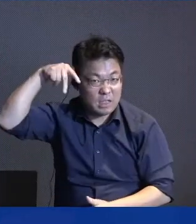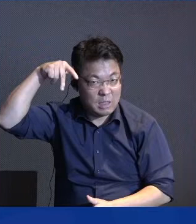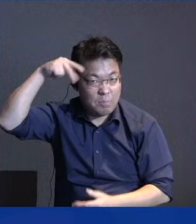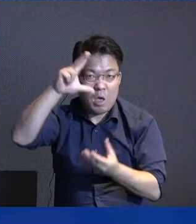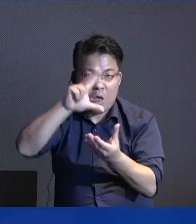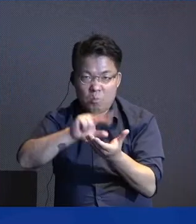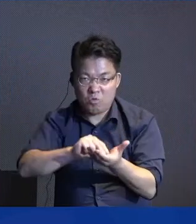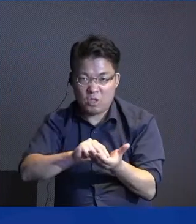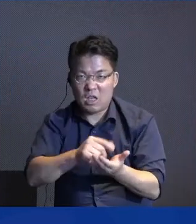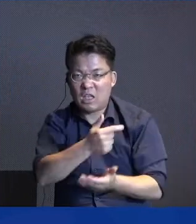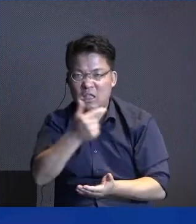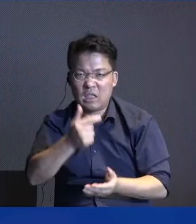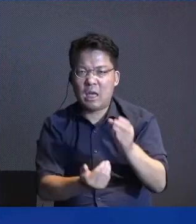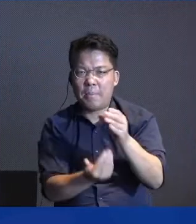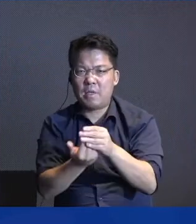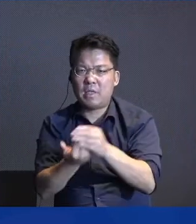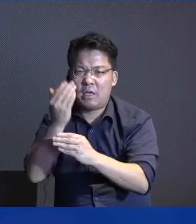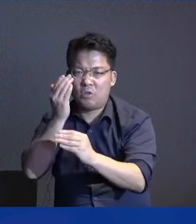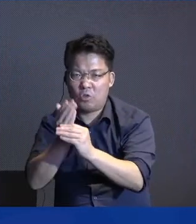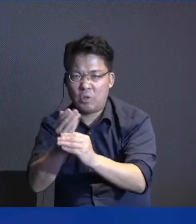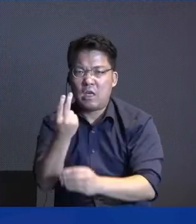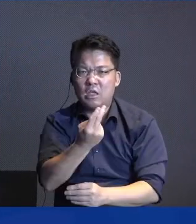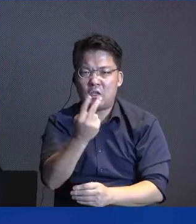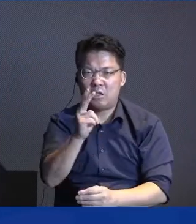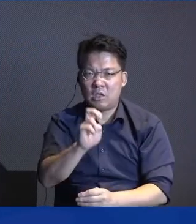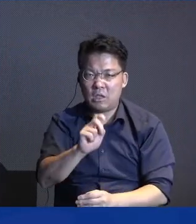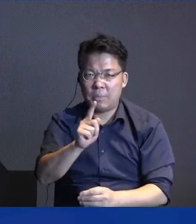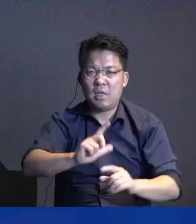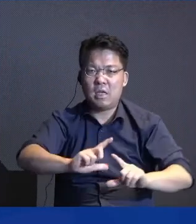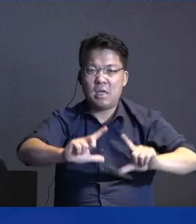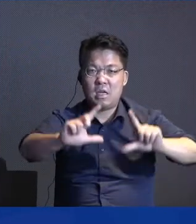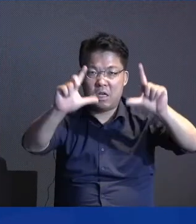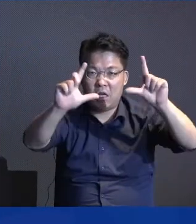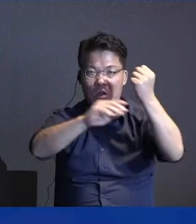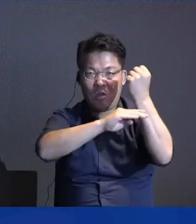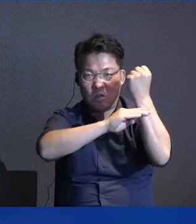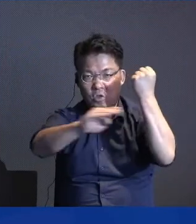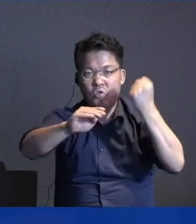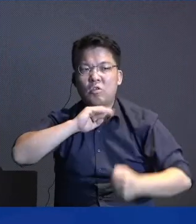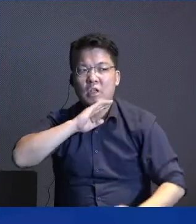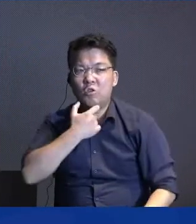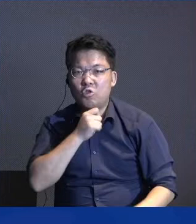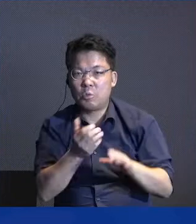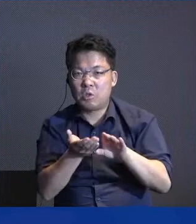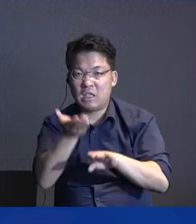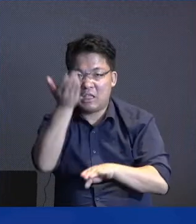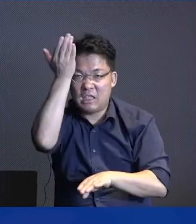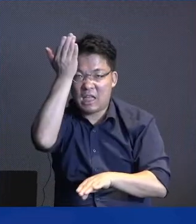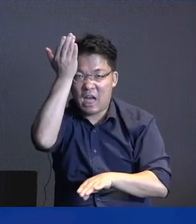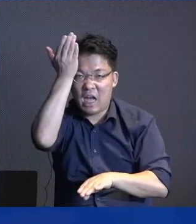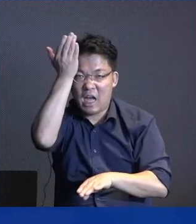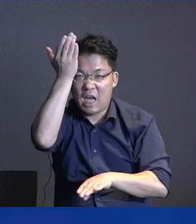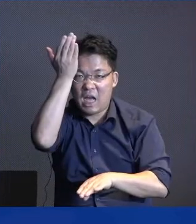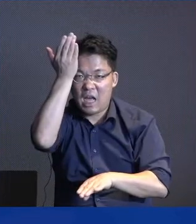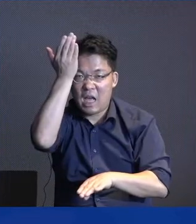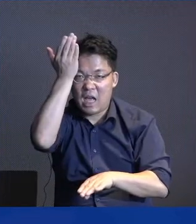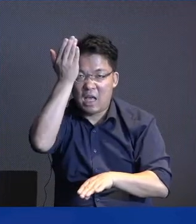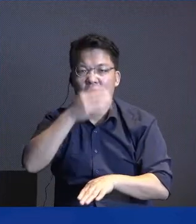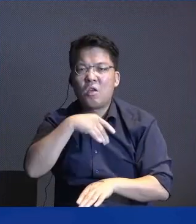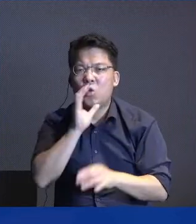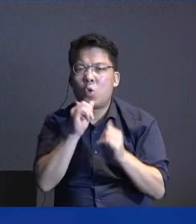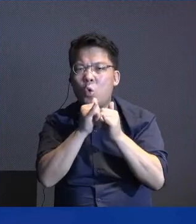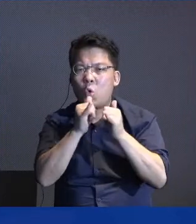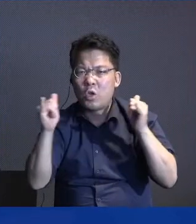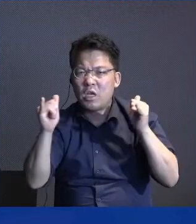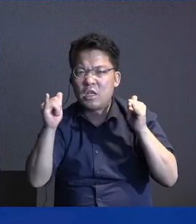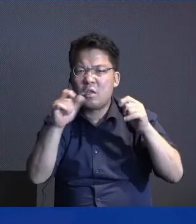of people diagnosed with dementia among those aged 65 and over was 10.2%. And the number